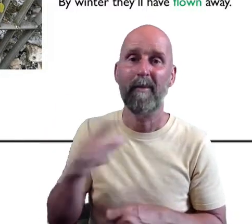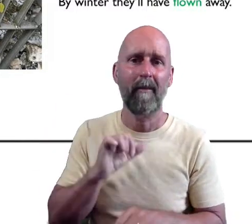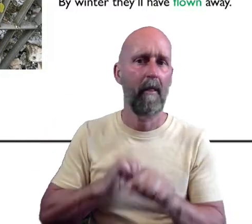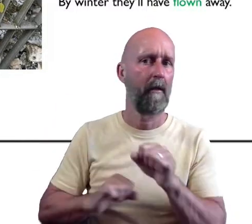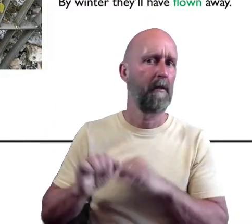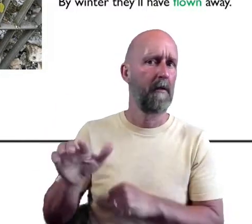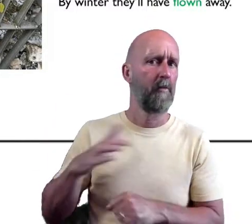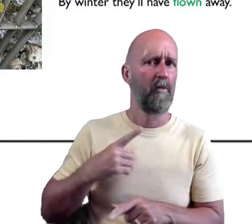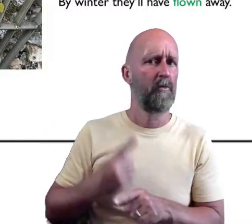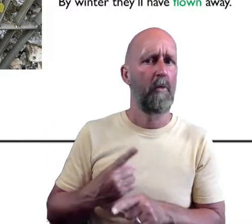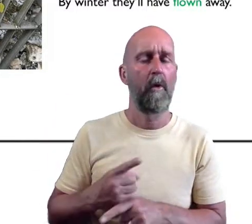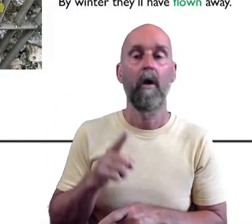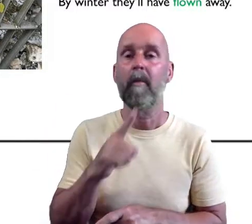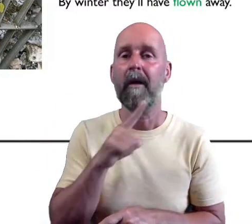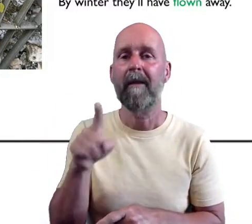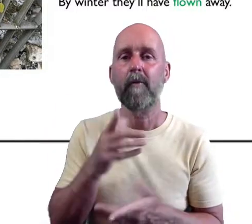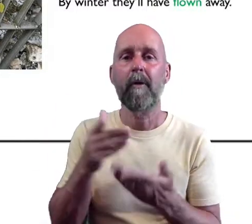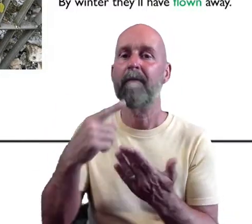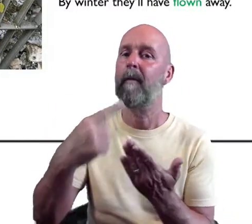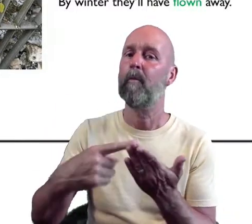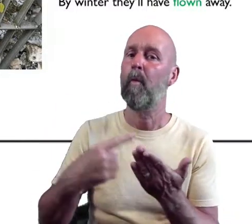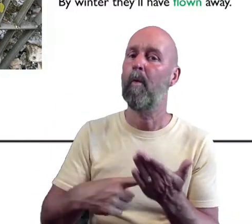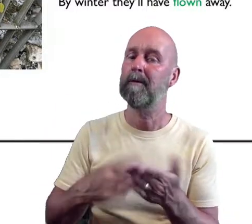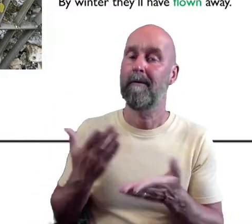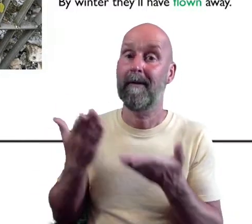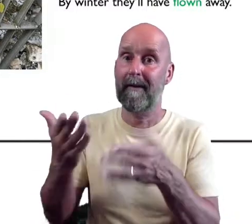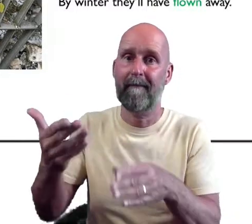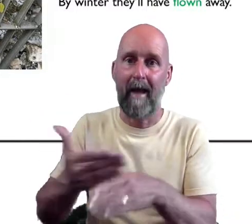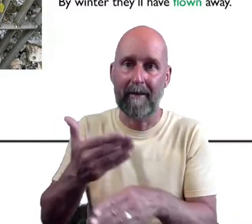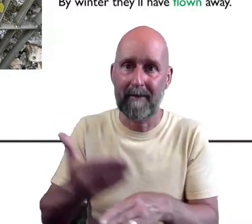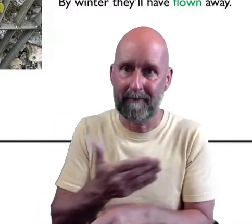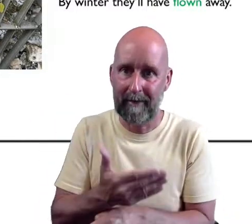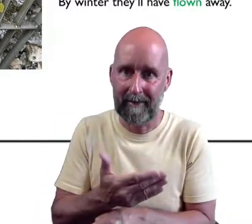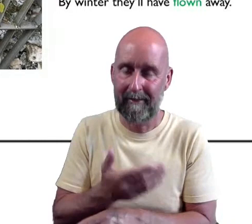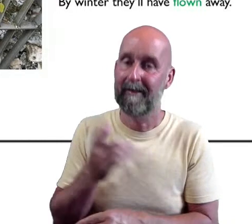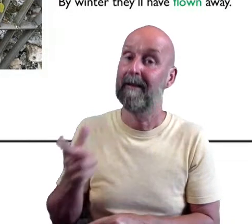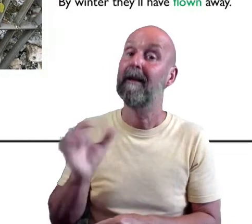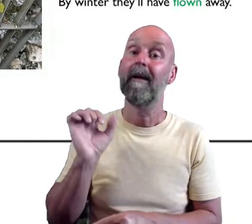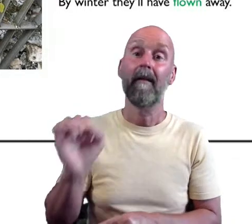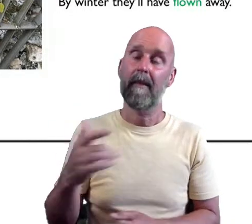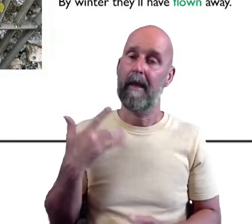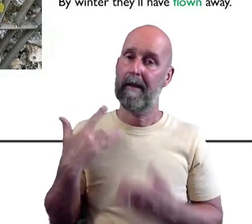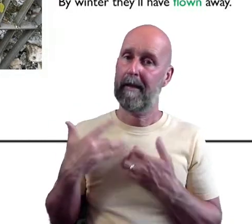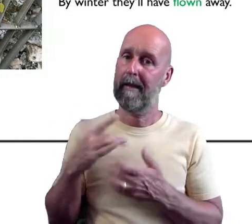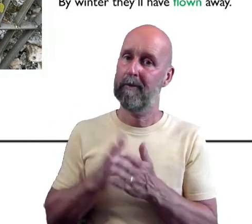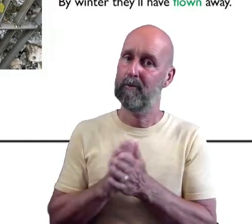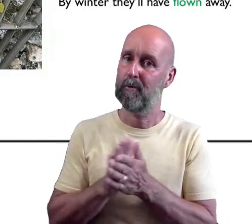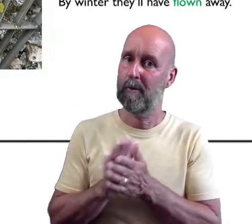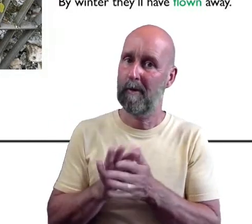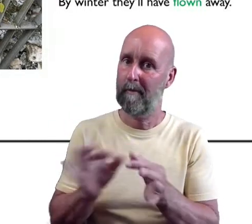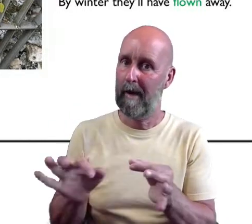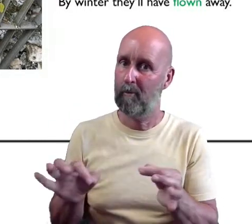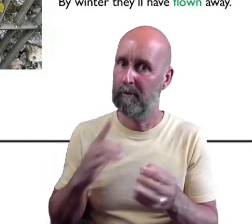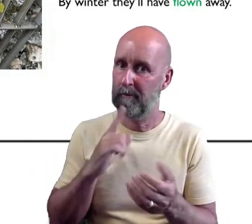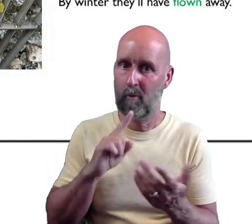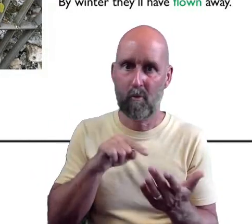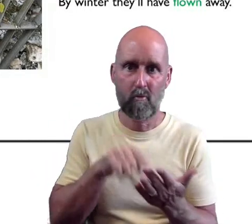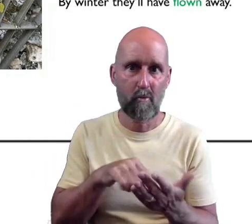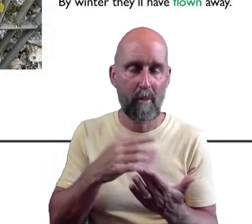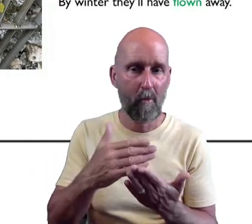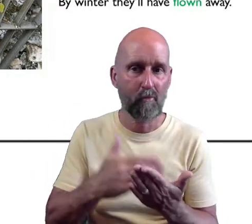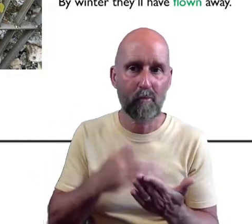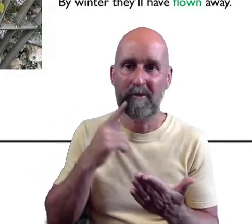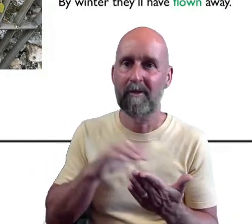if you create some rules around this activity, people are really keen to push the boundaries of those rules. You end up not